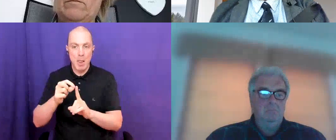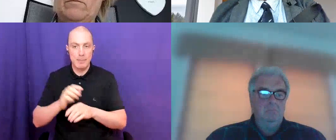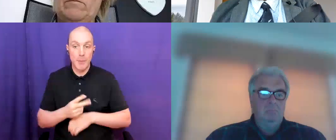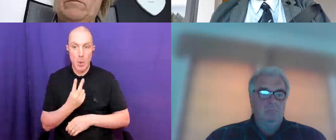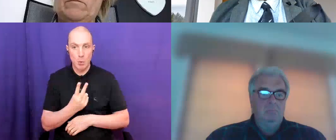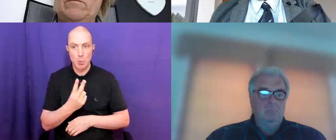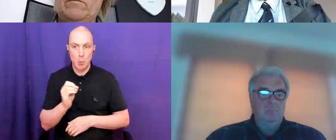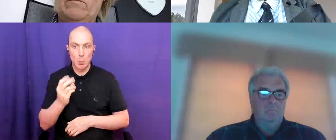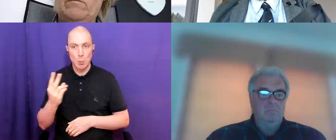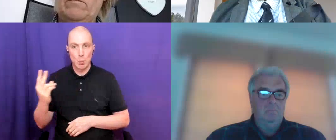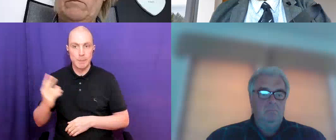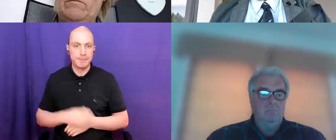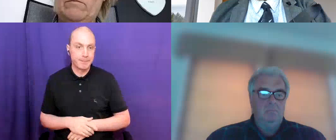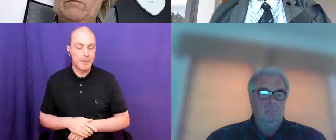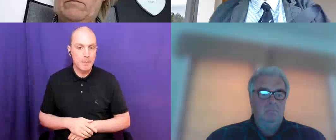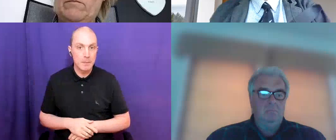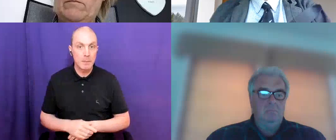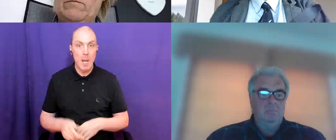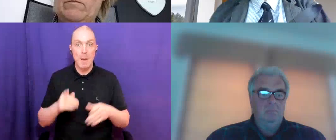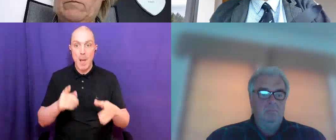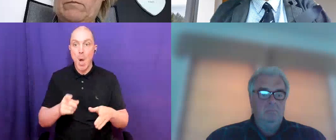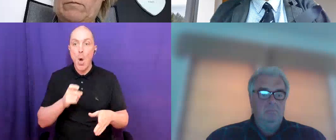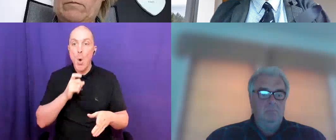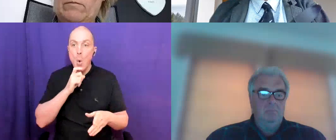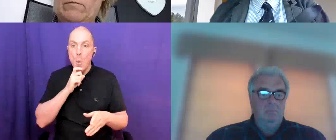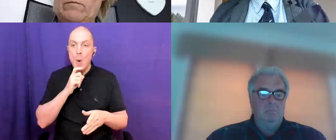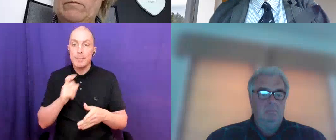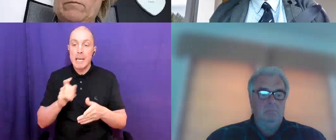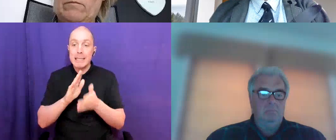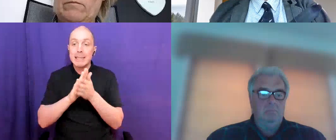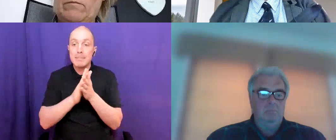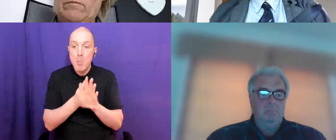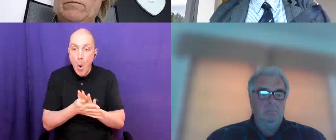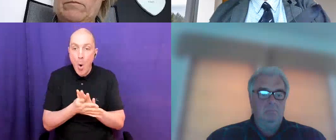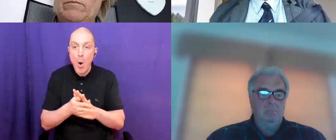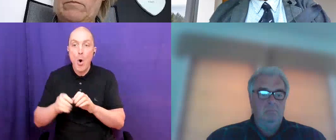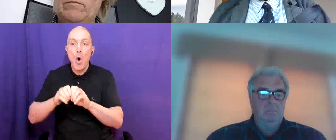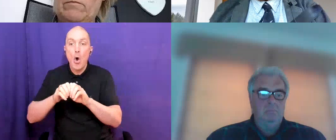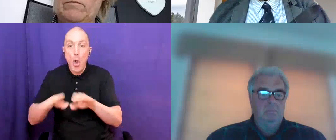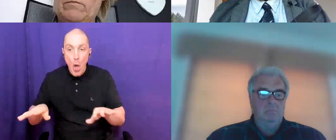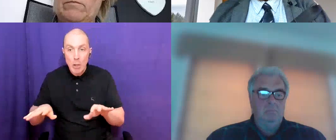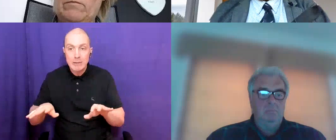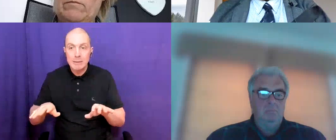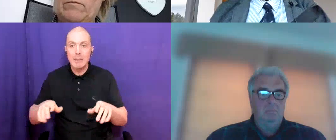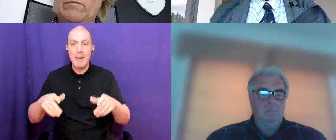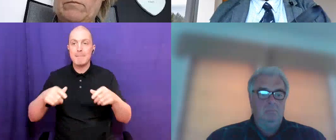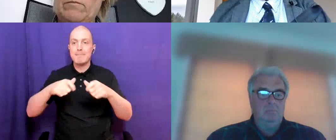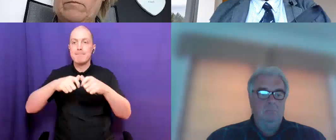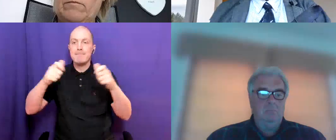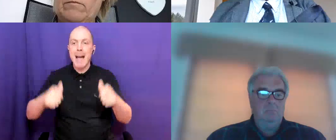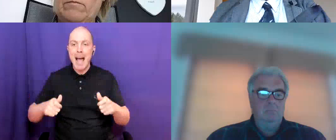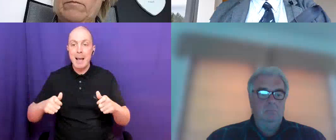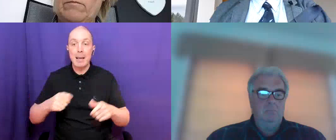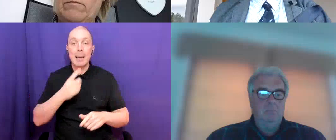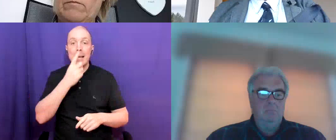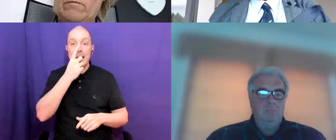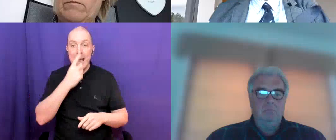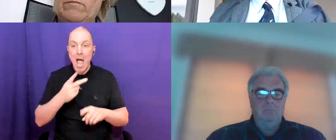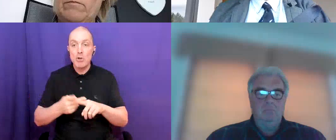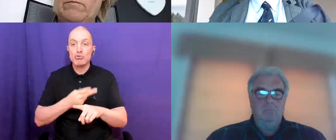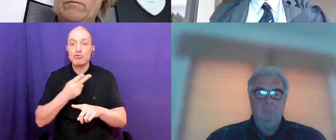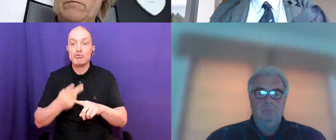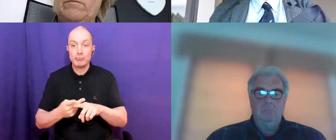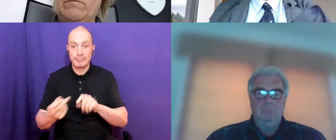2022. However, anyone who spoils or loses their postal pack can, of course, receive a reissue pack